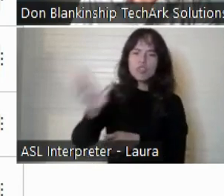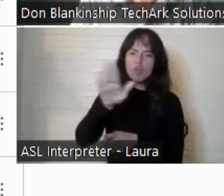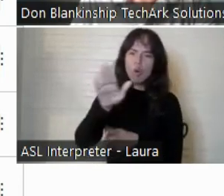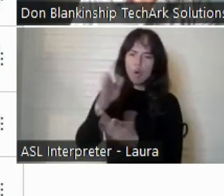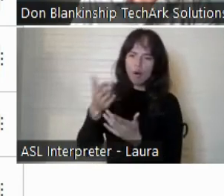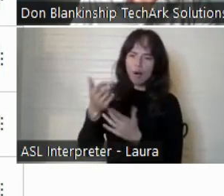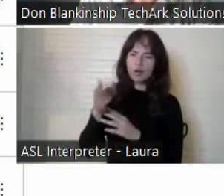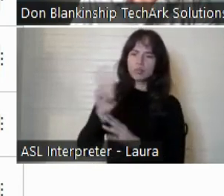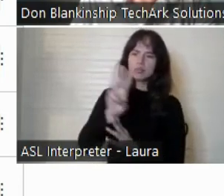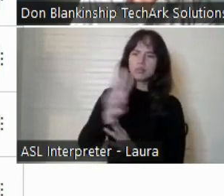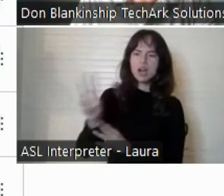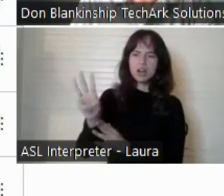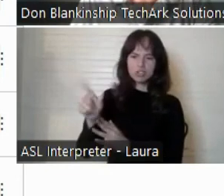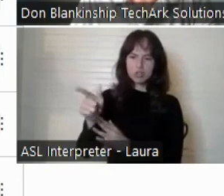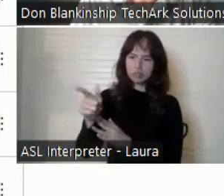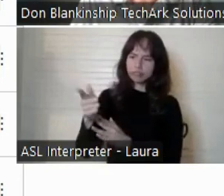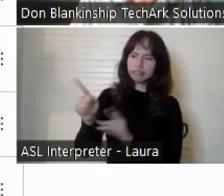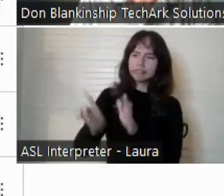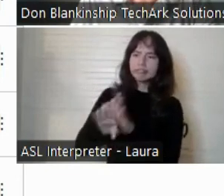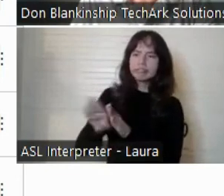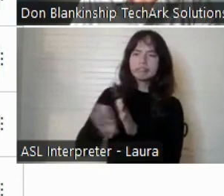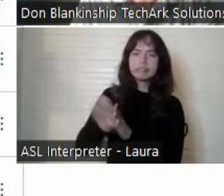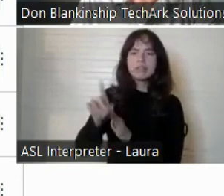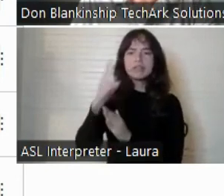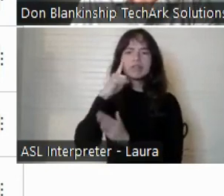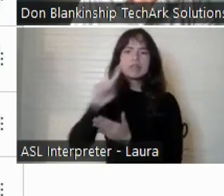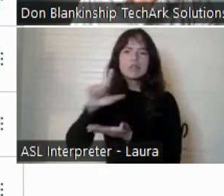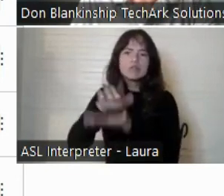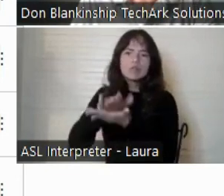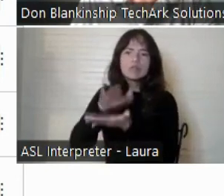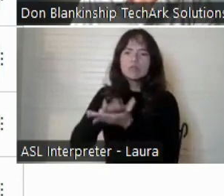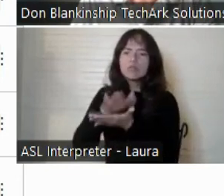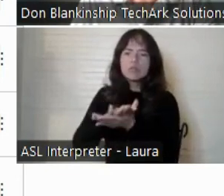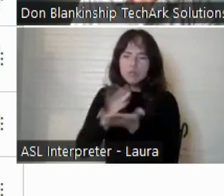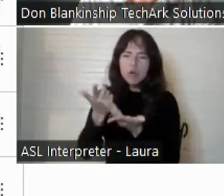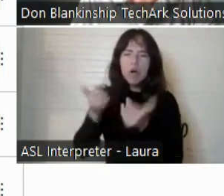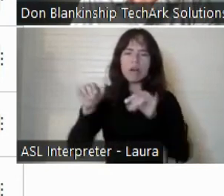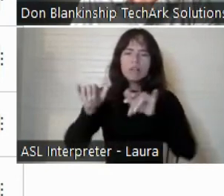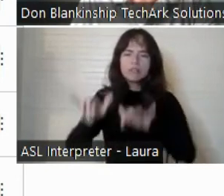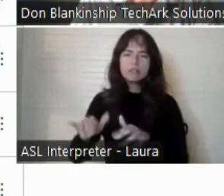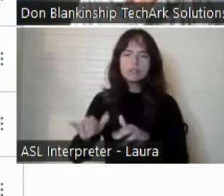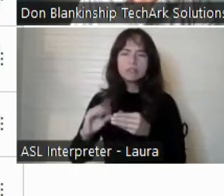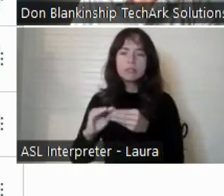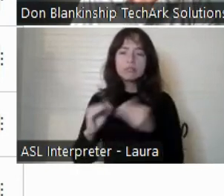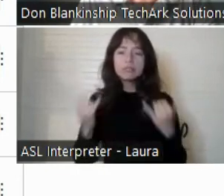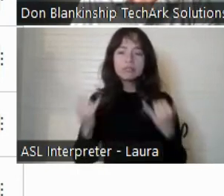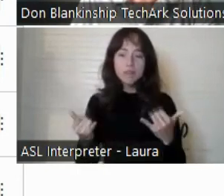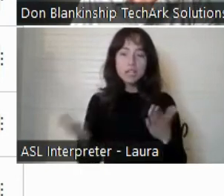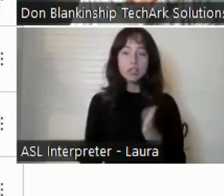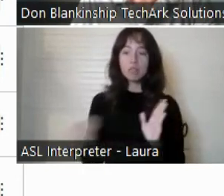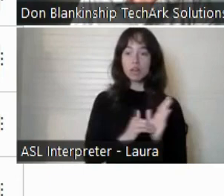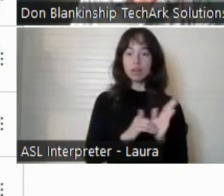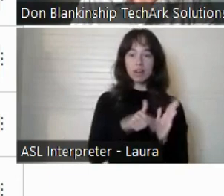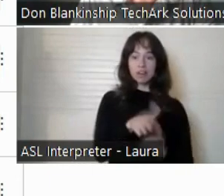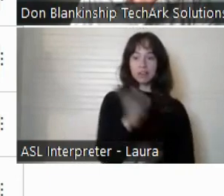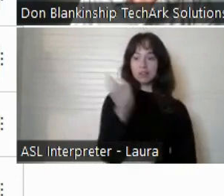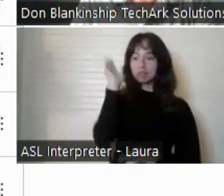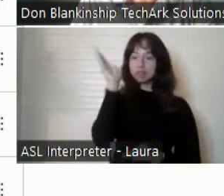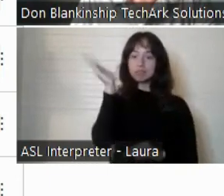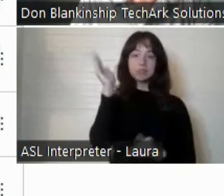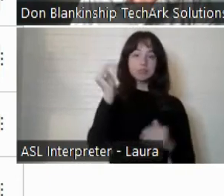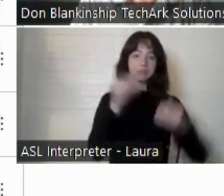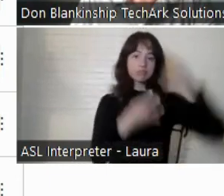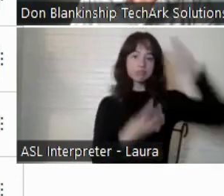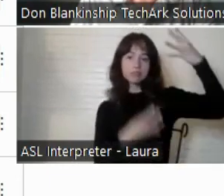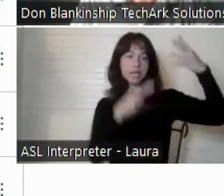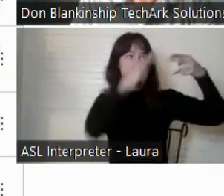huge library of all kinds of people ready to go, quick clips and discussion all the exploration resources you would need for